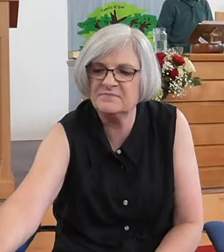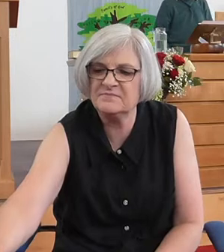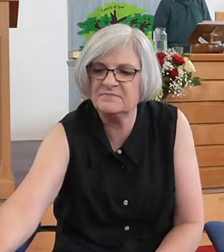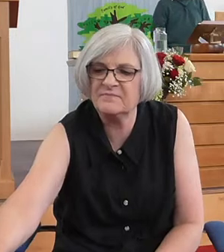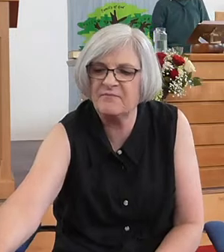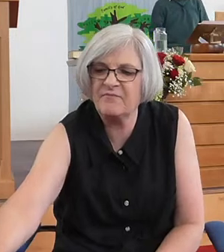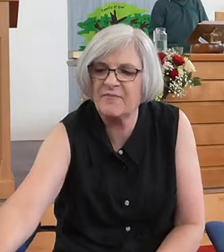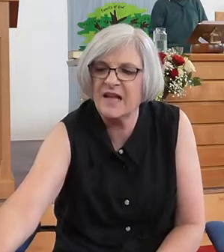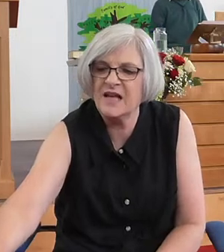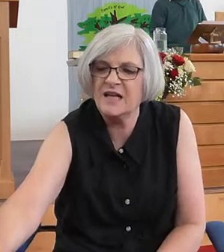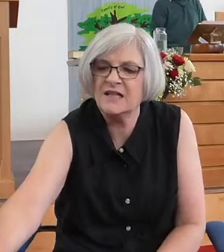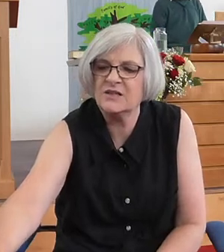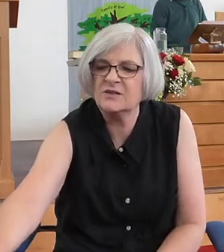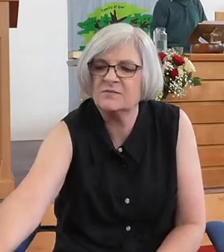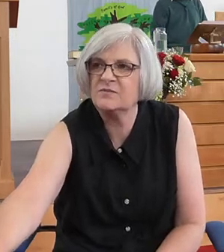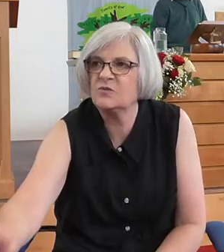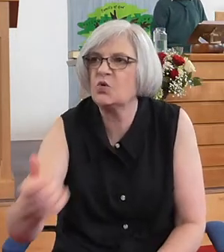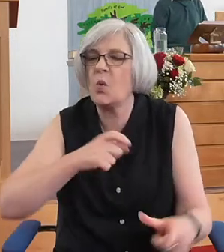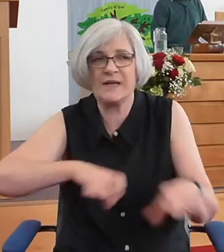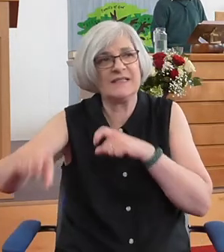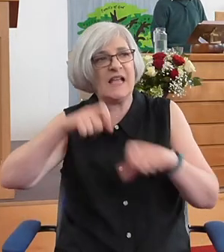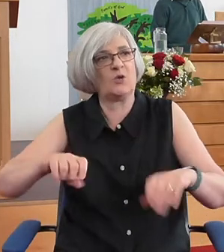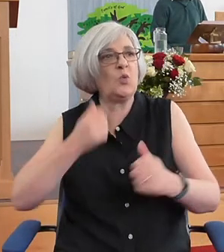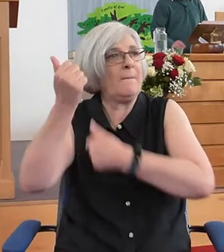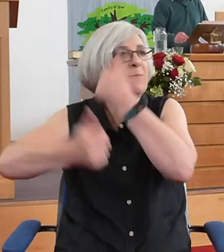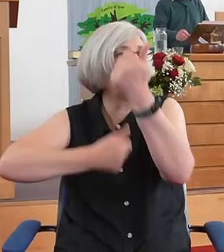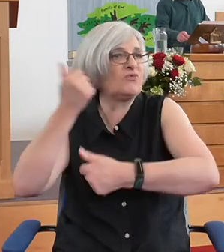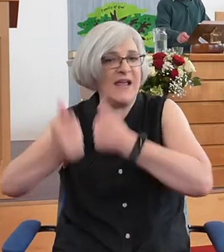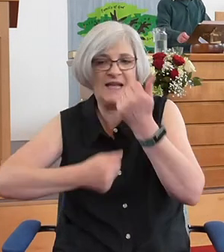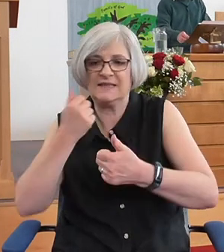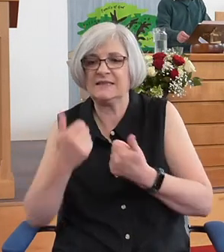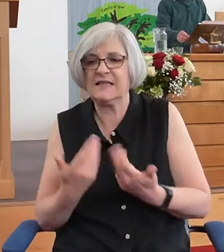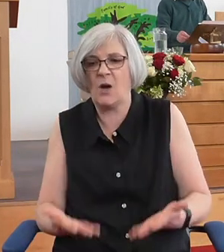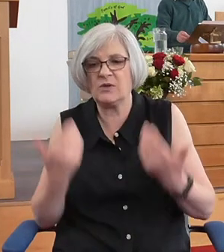Let's continue to praise our wonderful God, the splendour of the King.